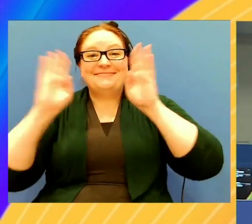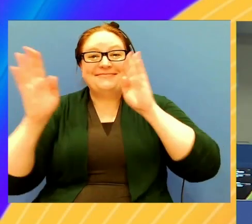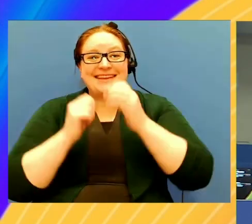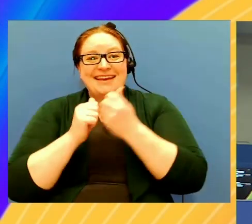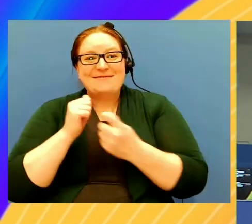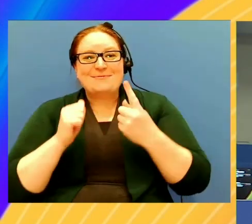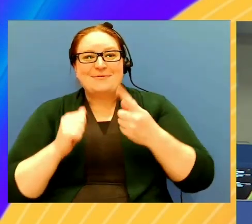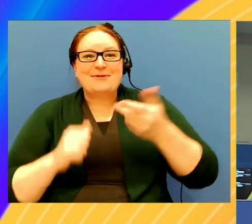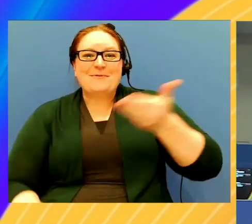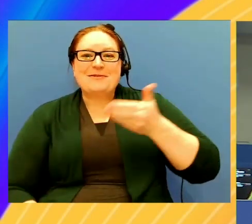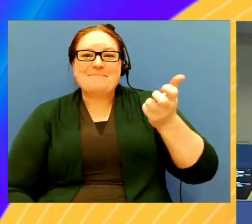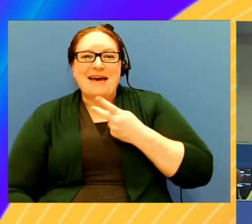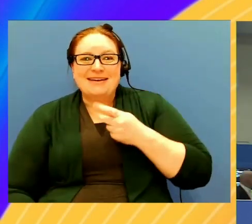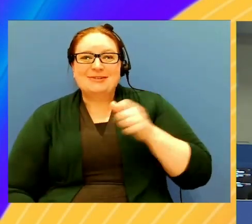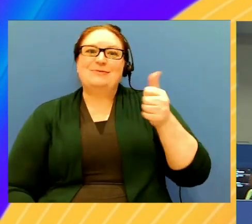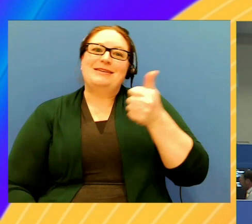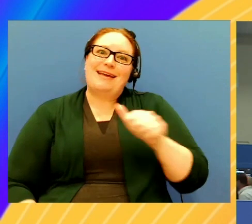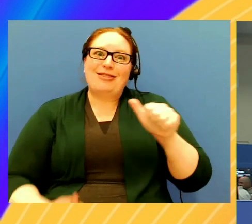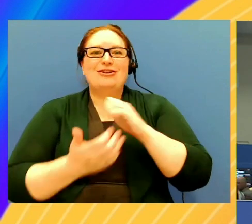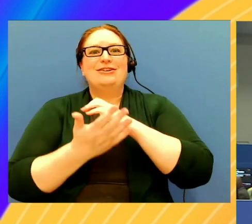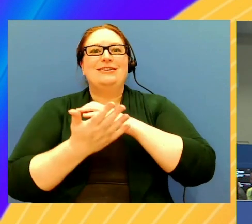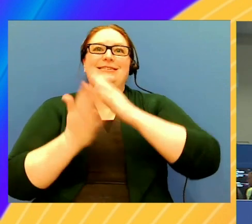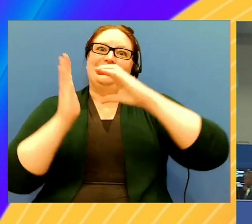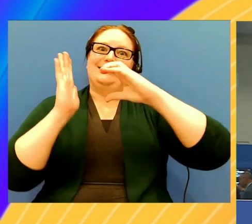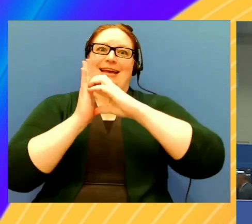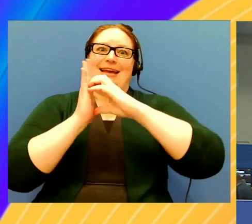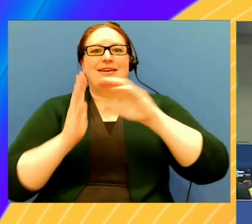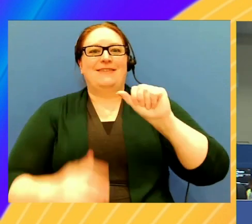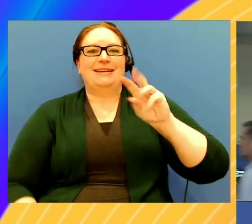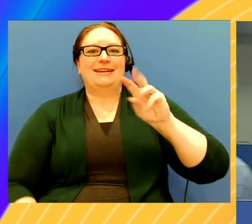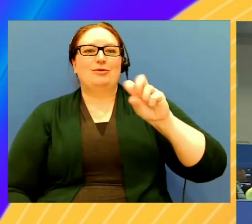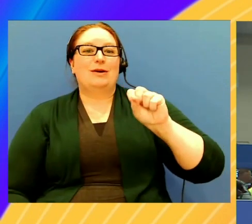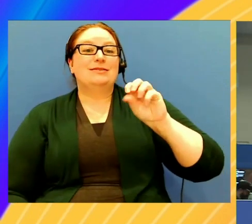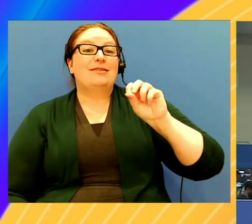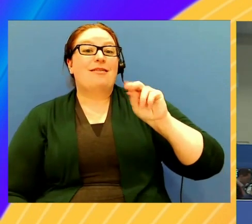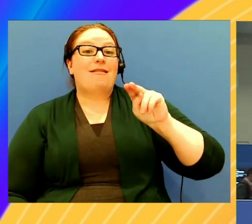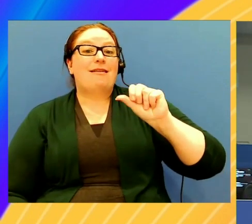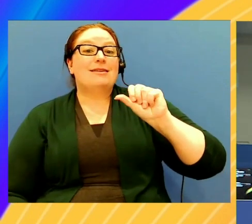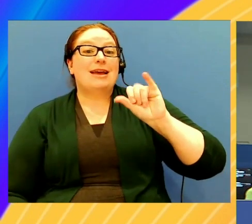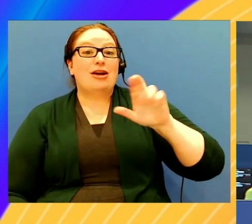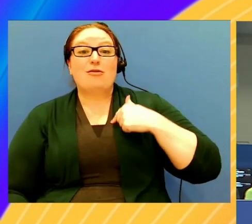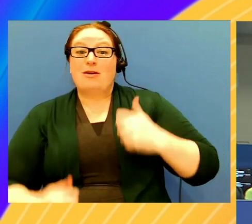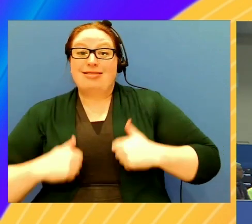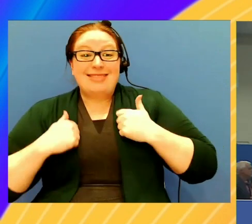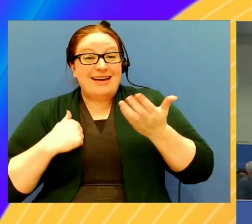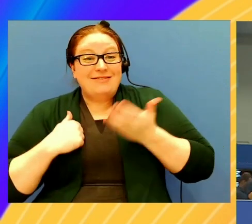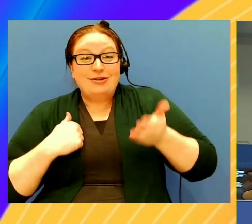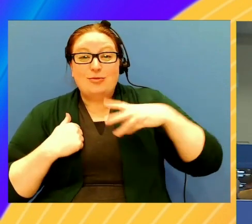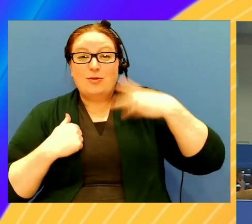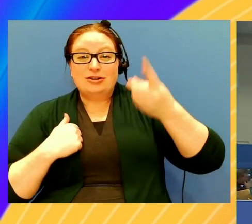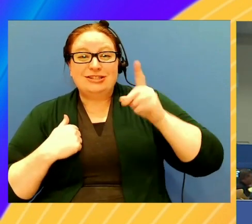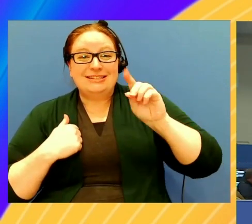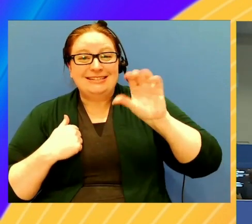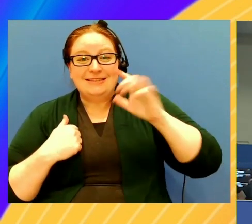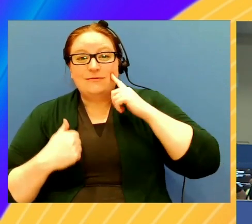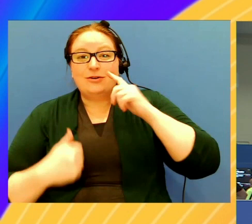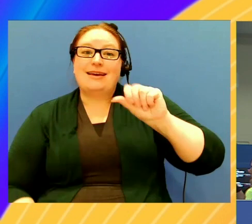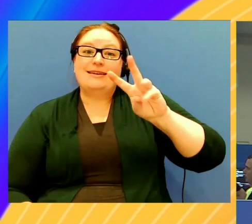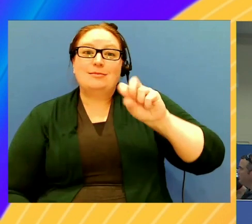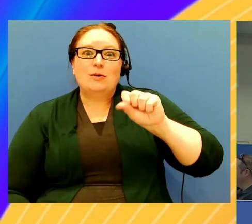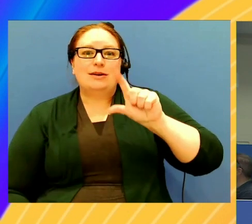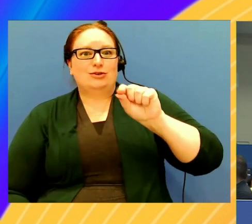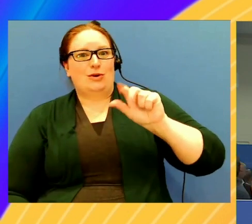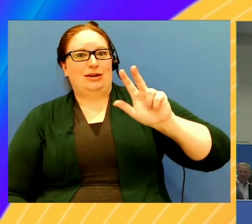welcome back to another segment of AWS On Air. We are live here in Washington, D.C. for the AWS